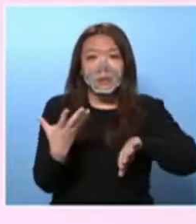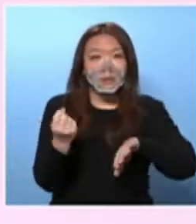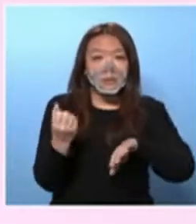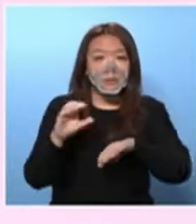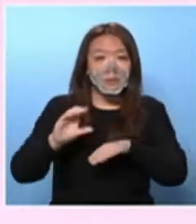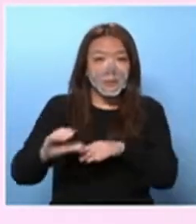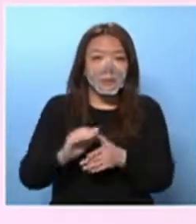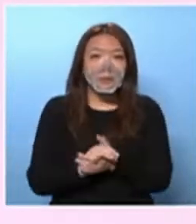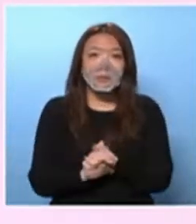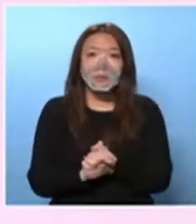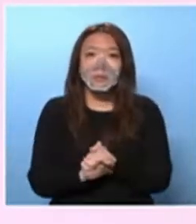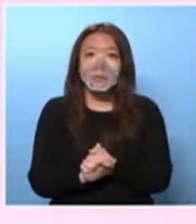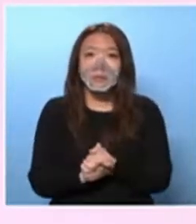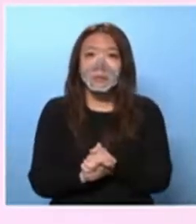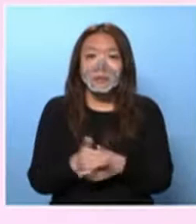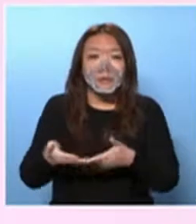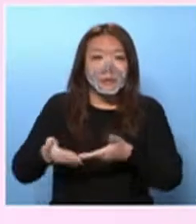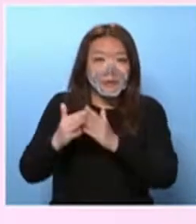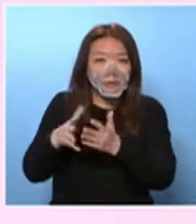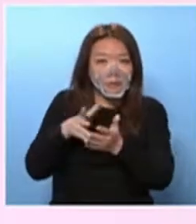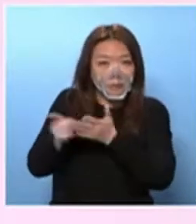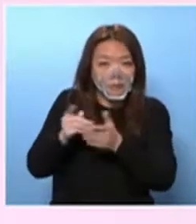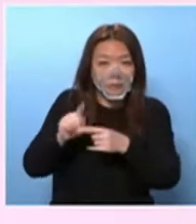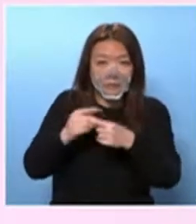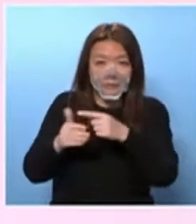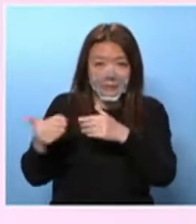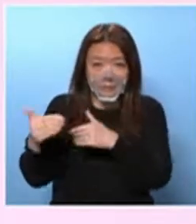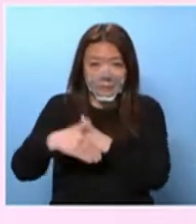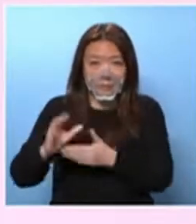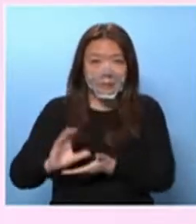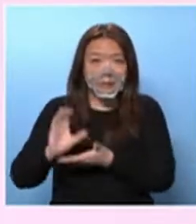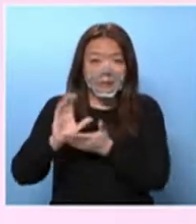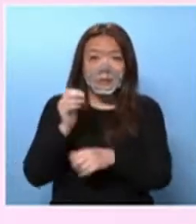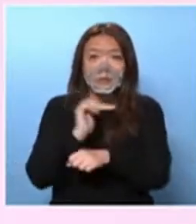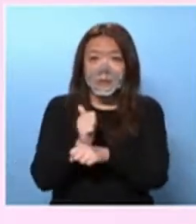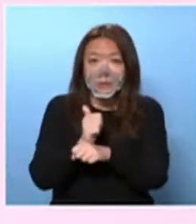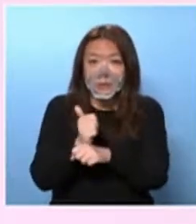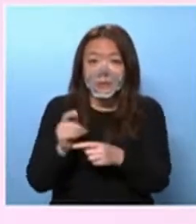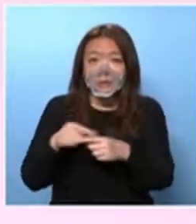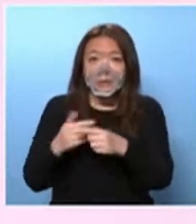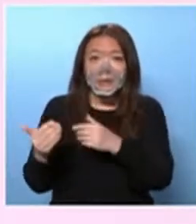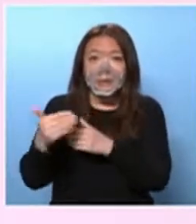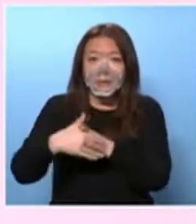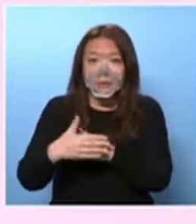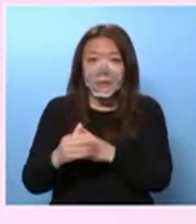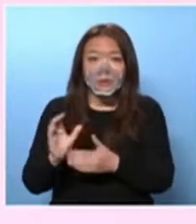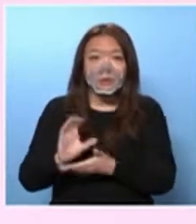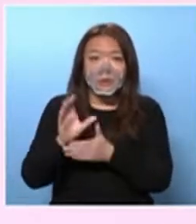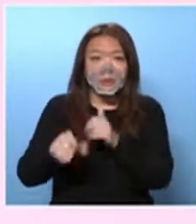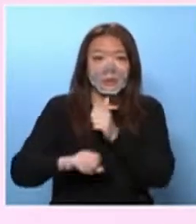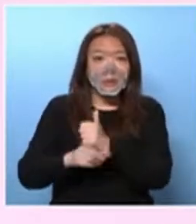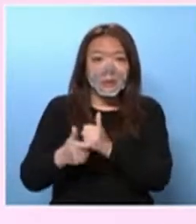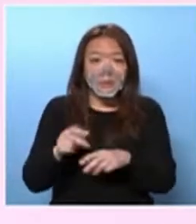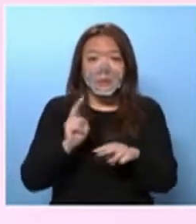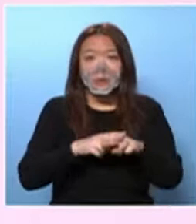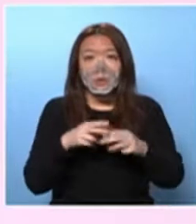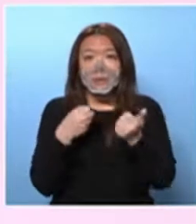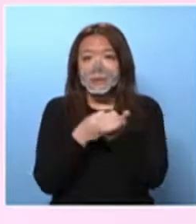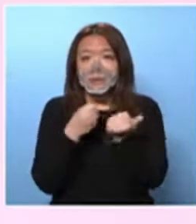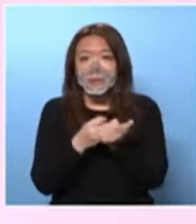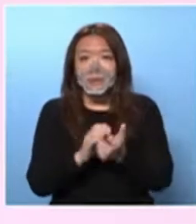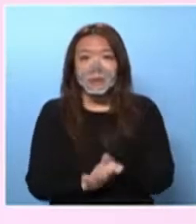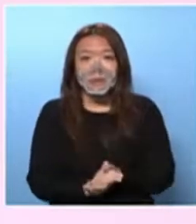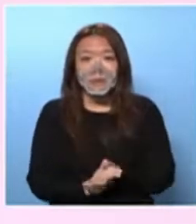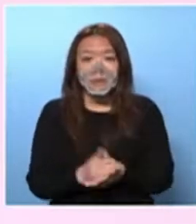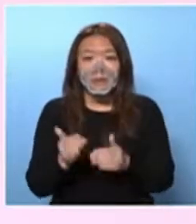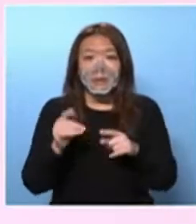for the remaining $5 billion, it will be used to set up a GBA investment fund, which will focus on investment opportunities in the GBA.